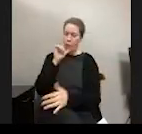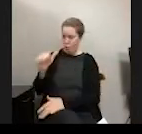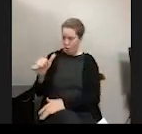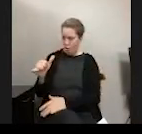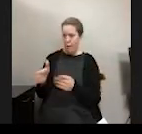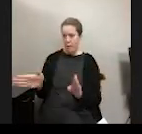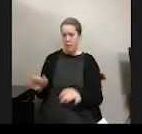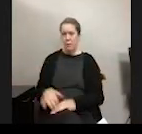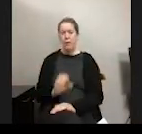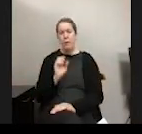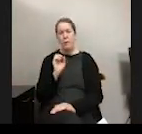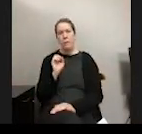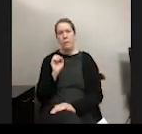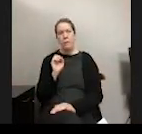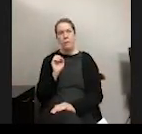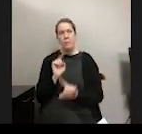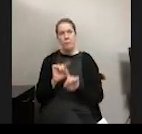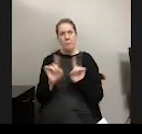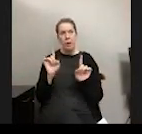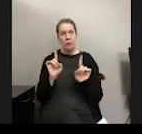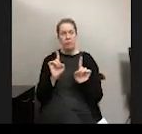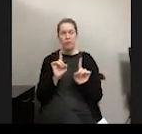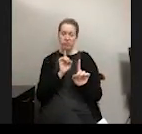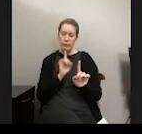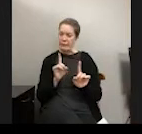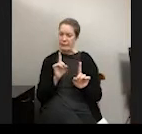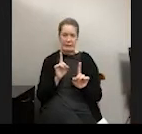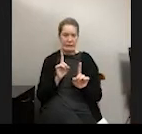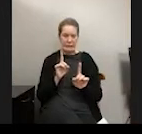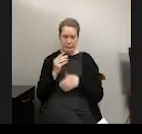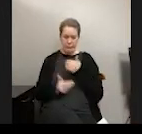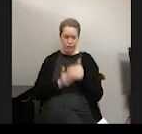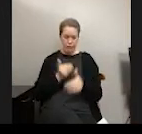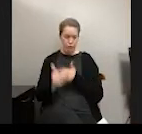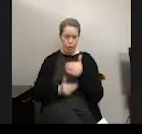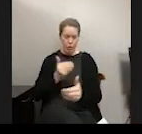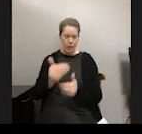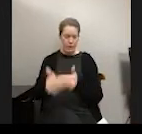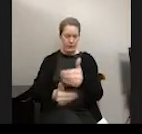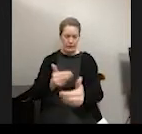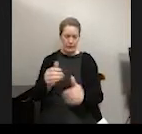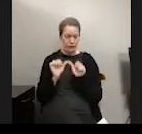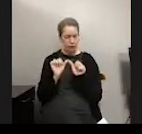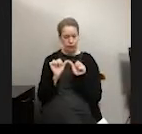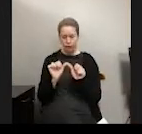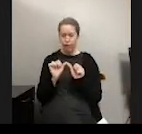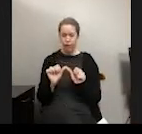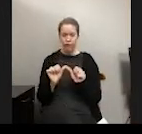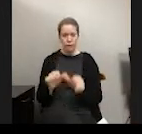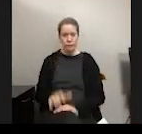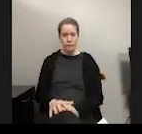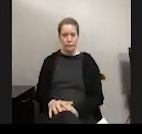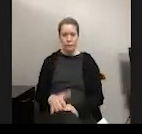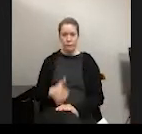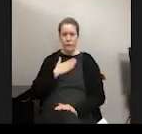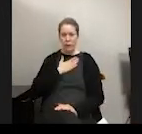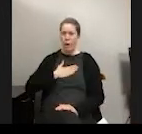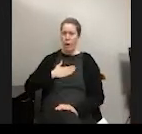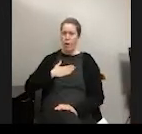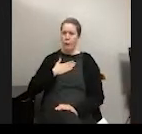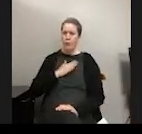But it's definitely a work in progress. Yeah, no, I really appreciate your answer. It is very